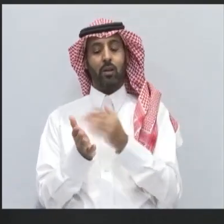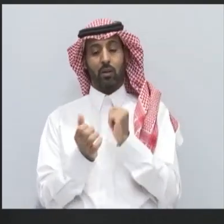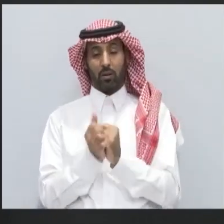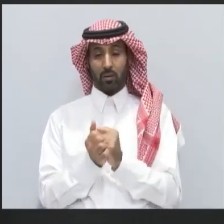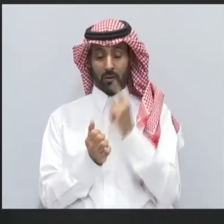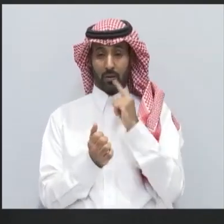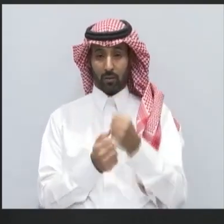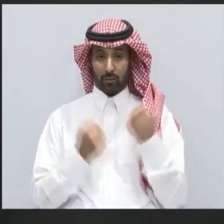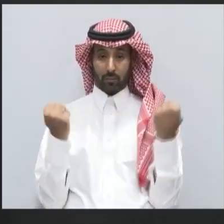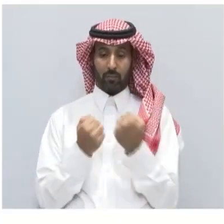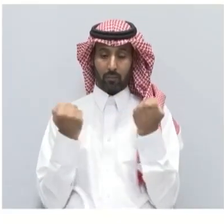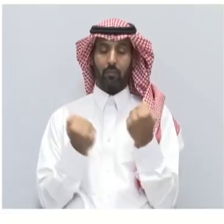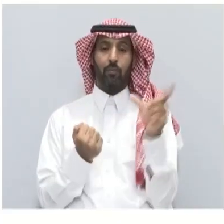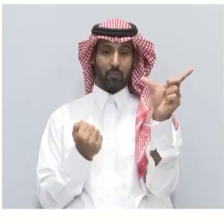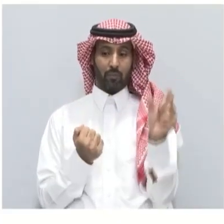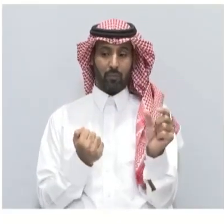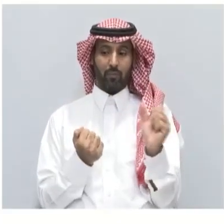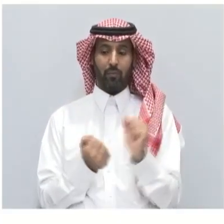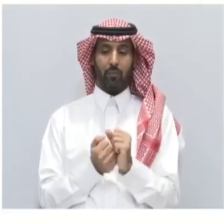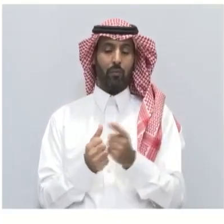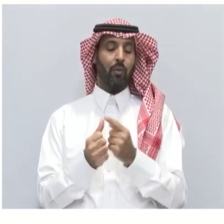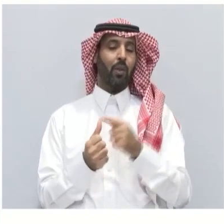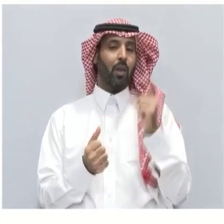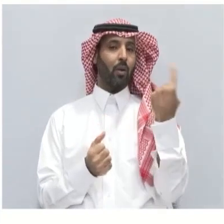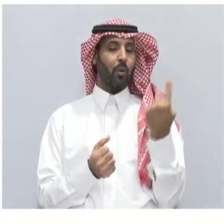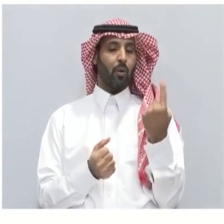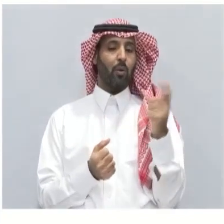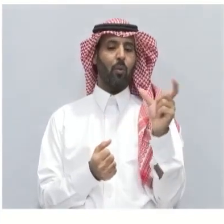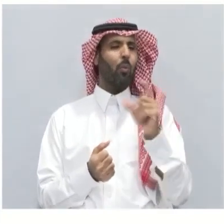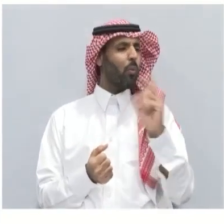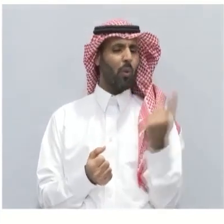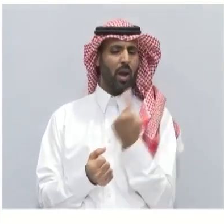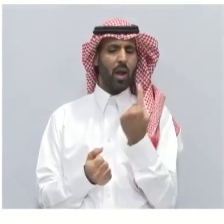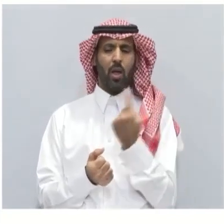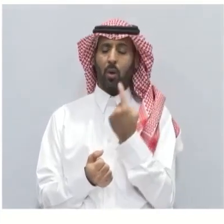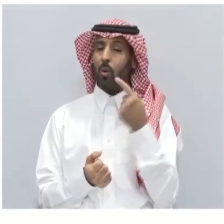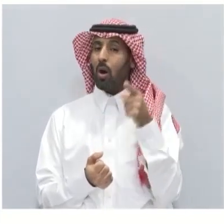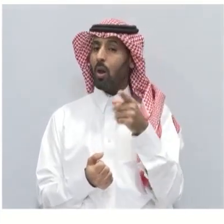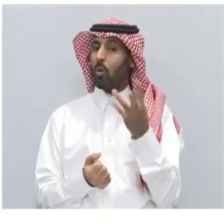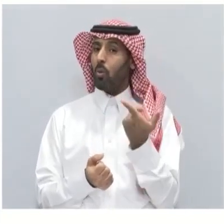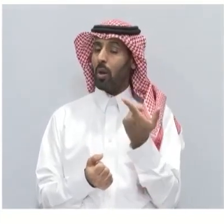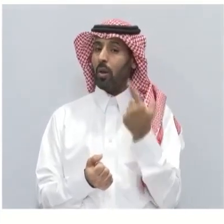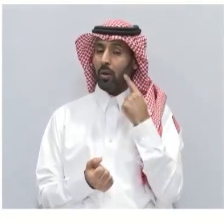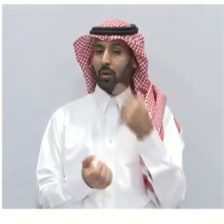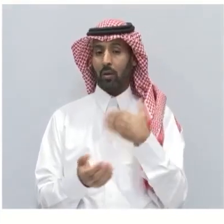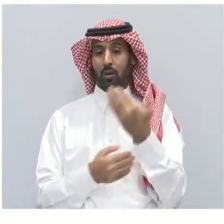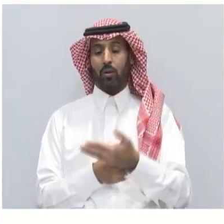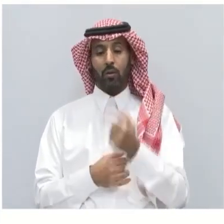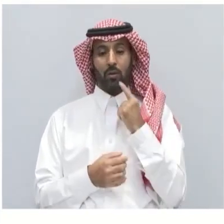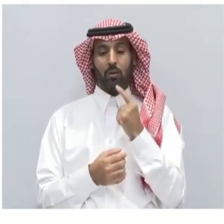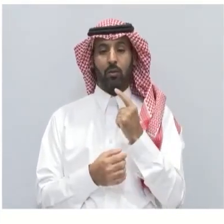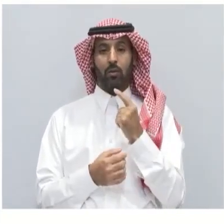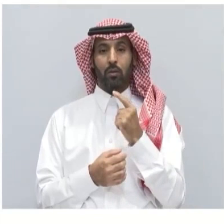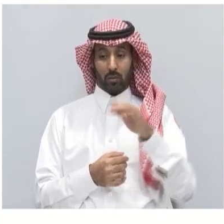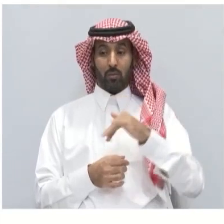try to exercise this here. The first one, where are you? Will you be over